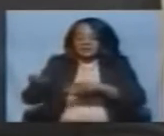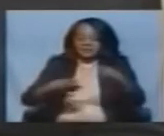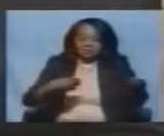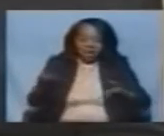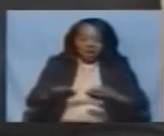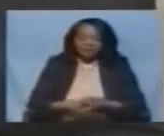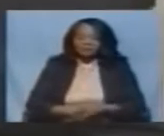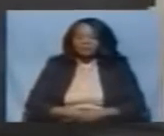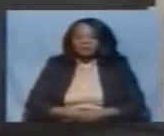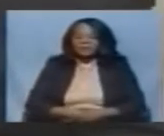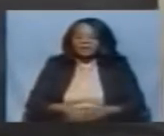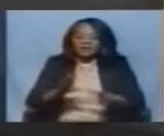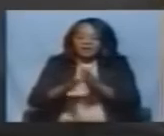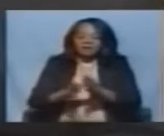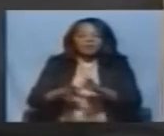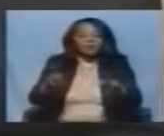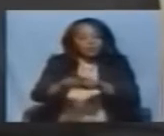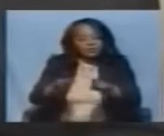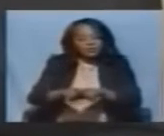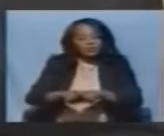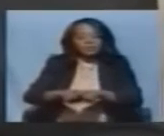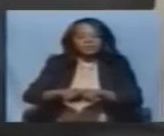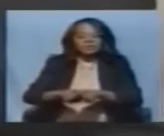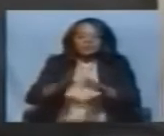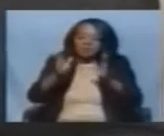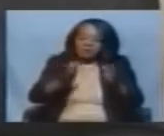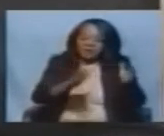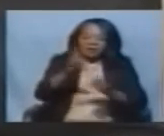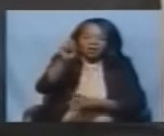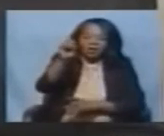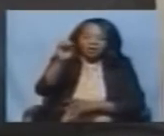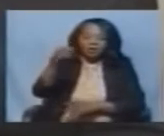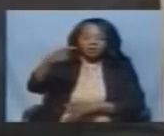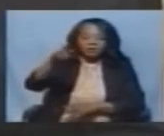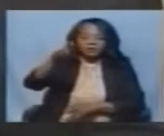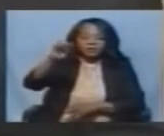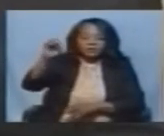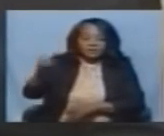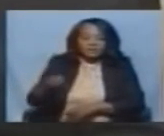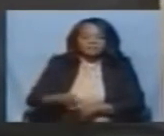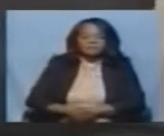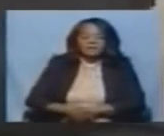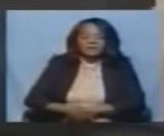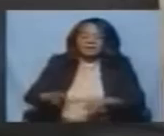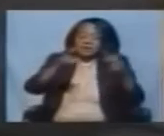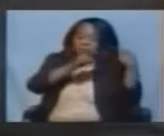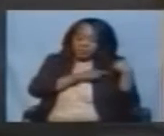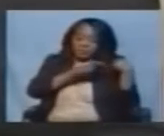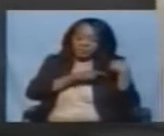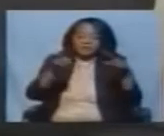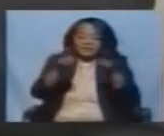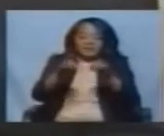on the degree portion, so that we are able to train, because the mandate of ZIPS is to train its members. And this is running. We have